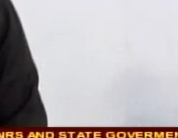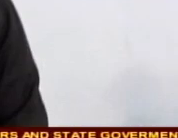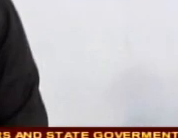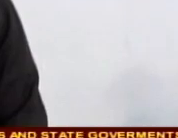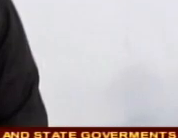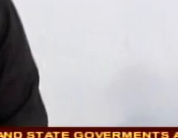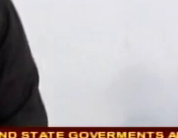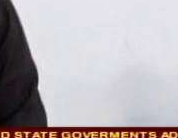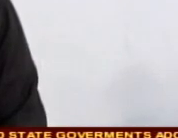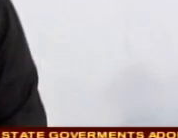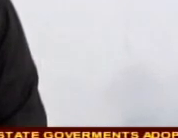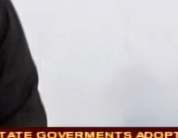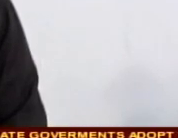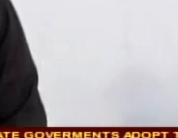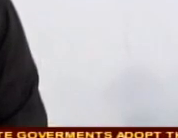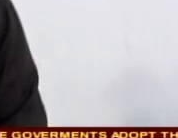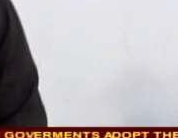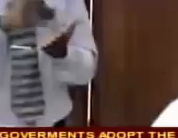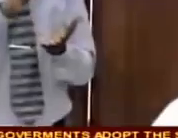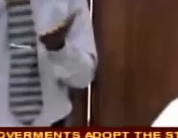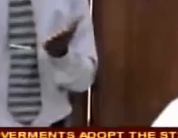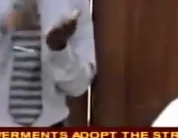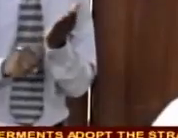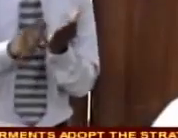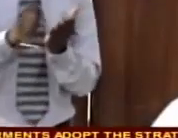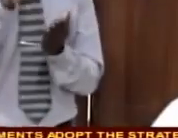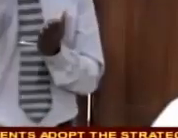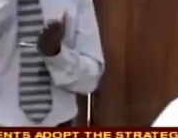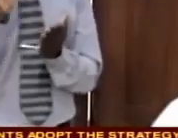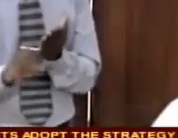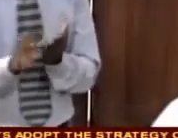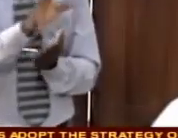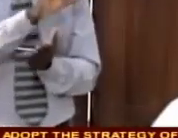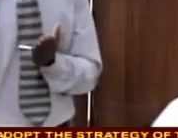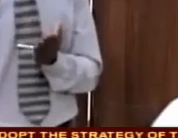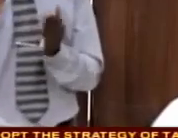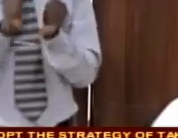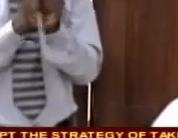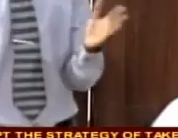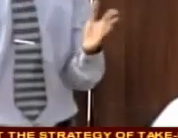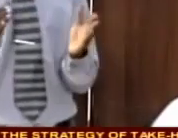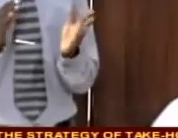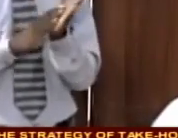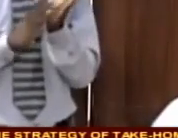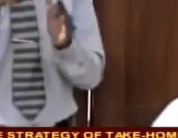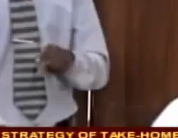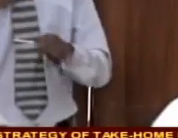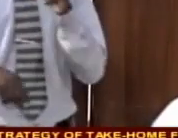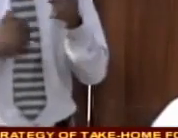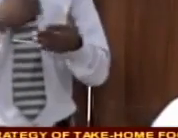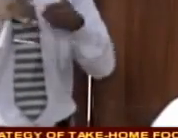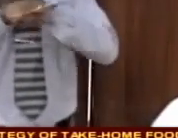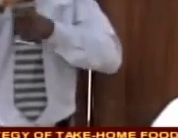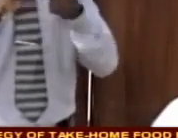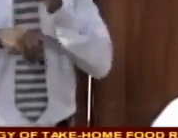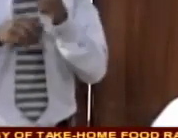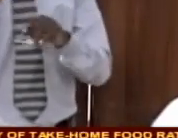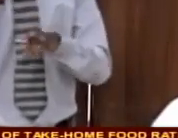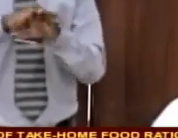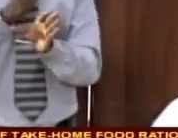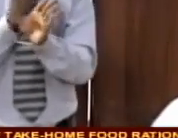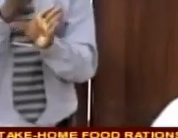their fees, which must be 100% payment, without which students will not have access to the portal for study